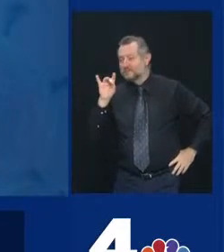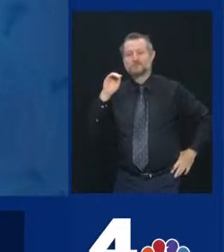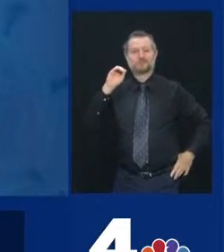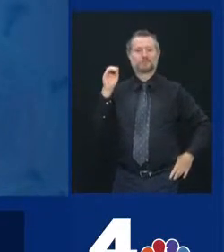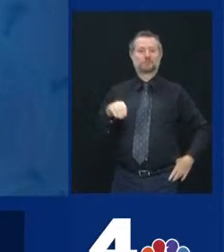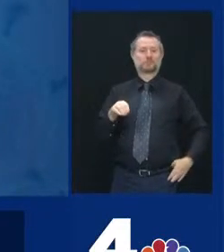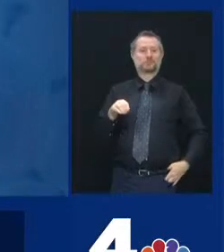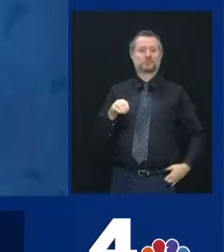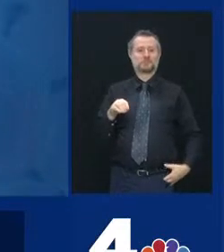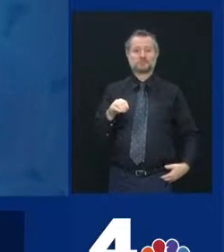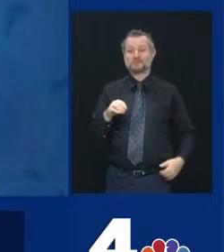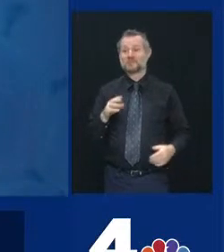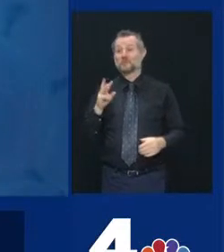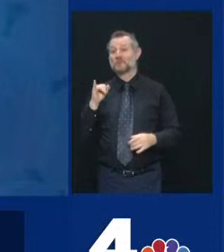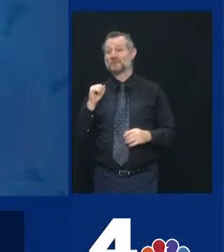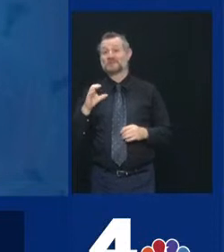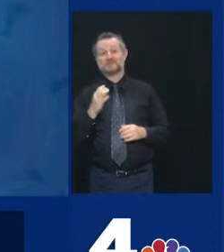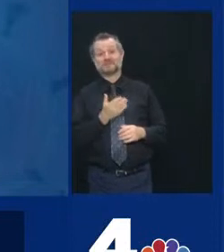Wisconsin, other states